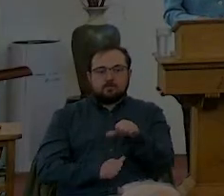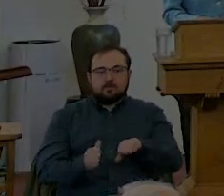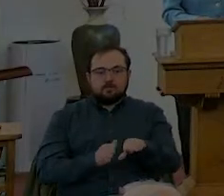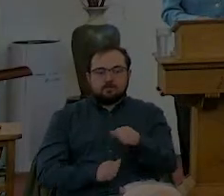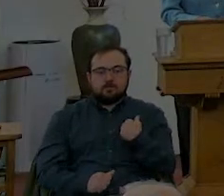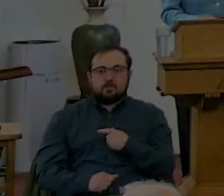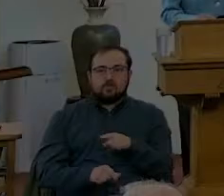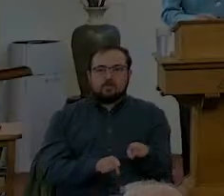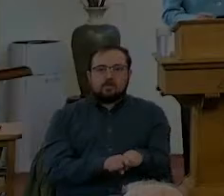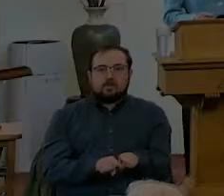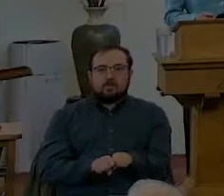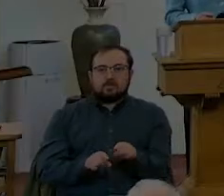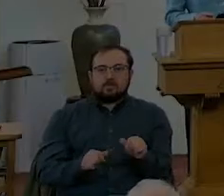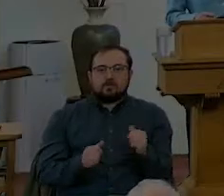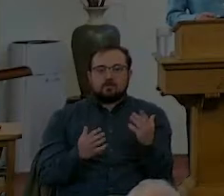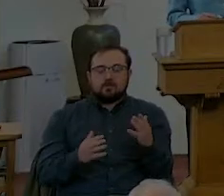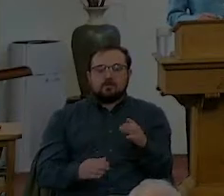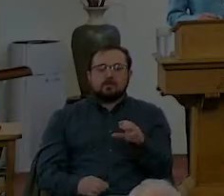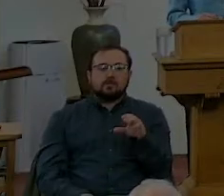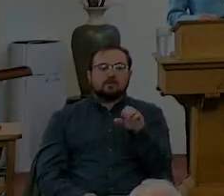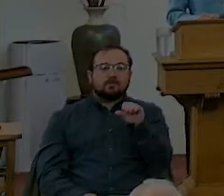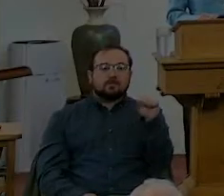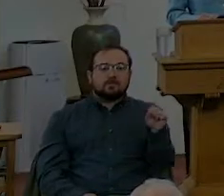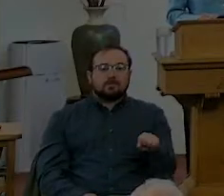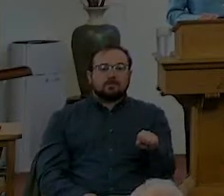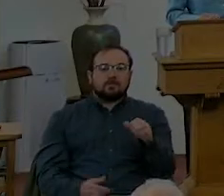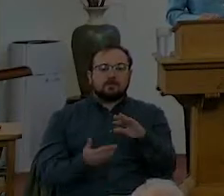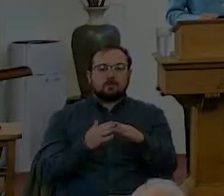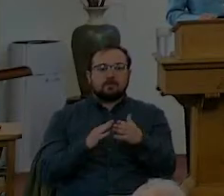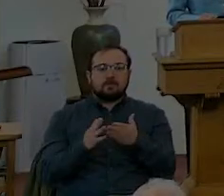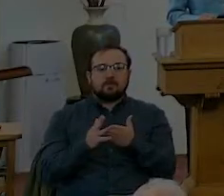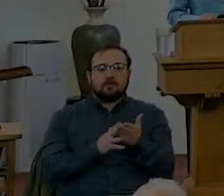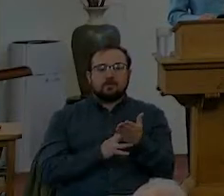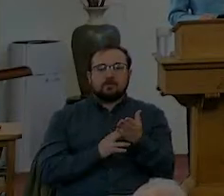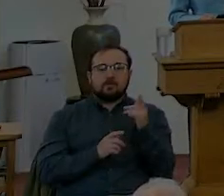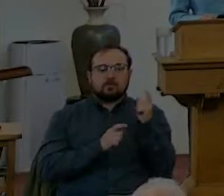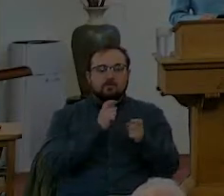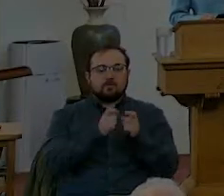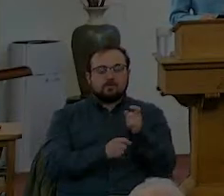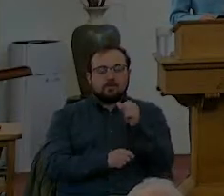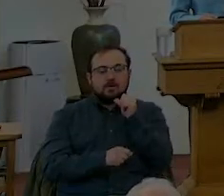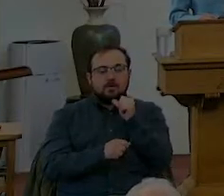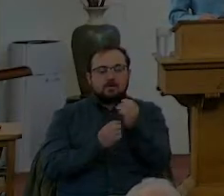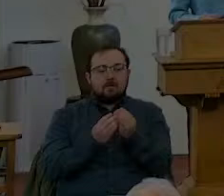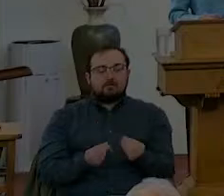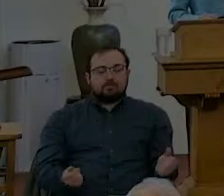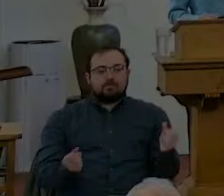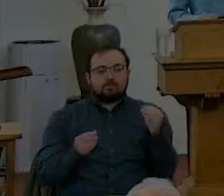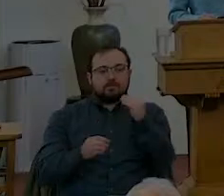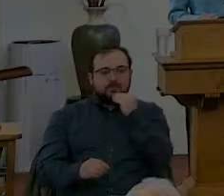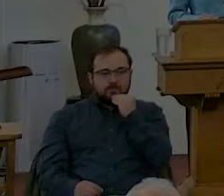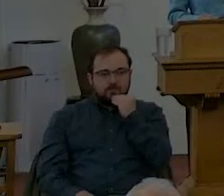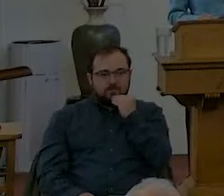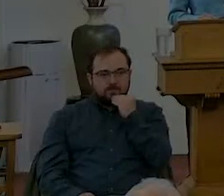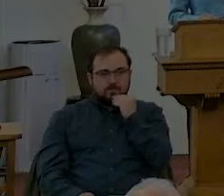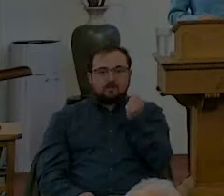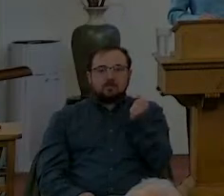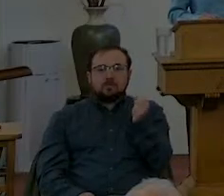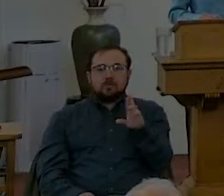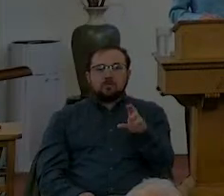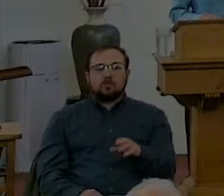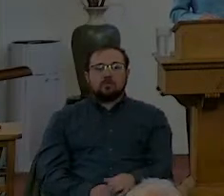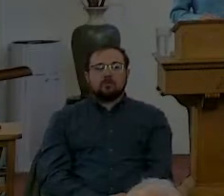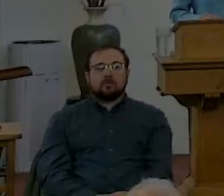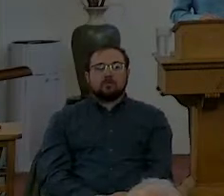We also support the Salem community through donations of non-perishable foods or checks to